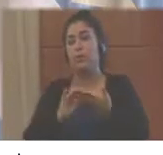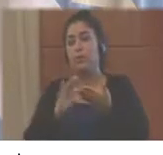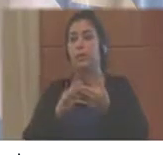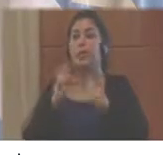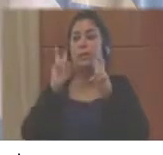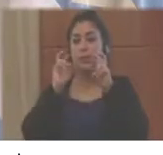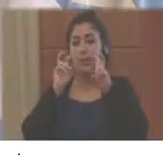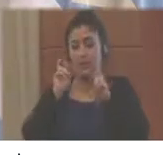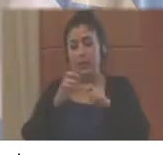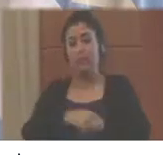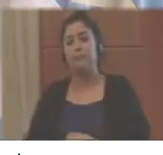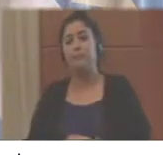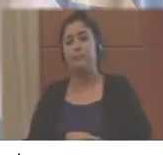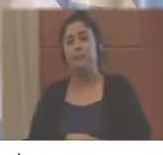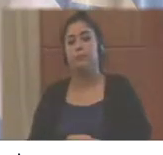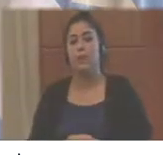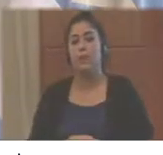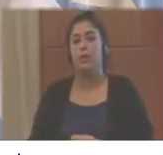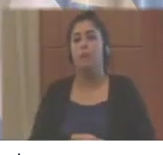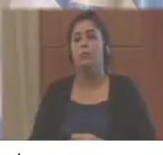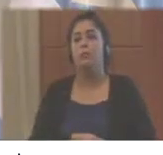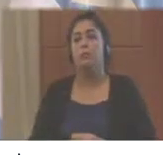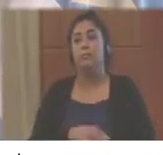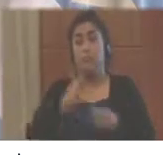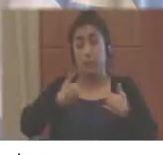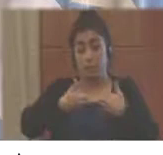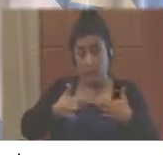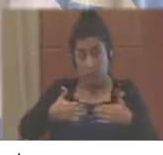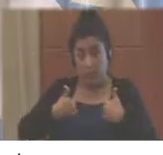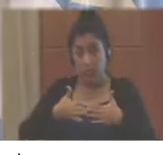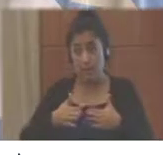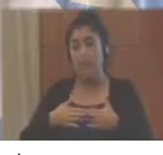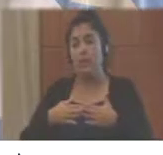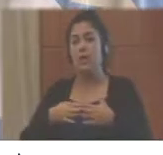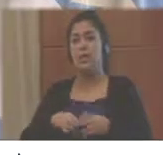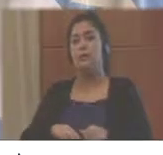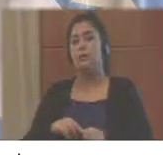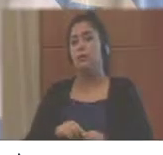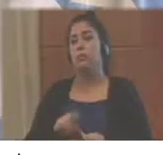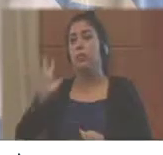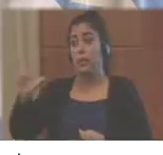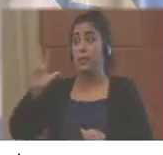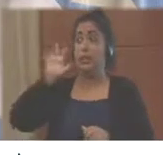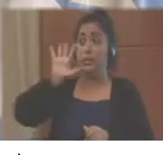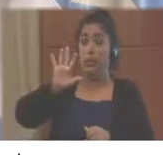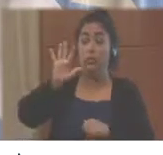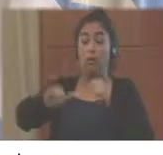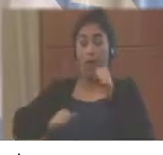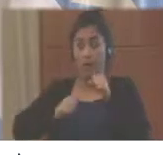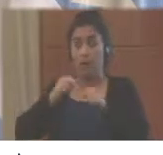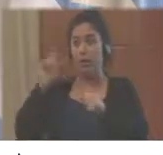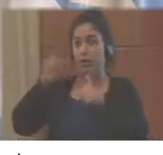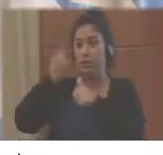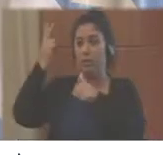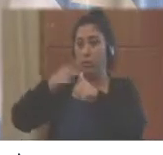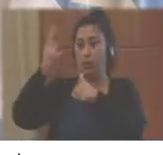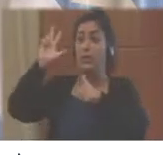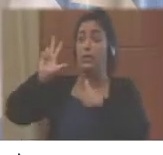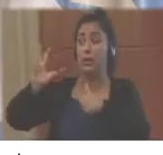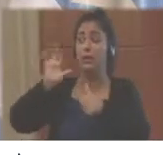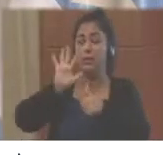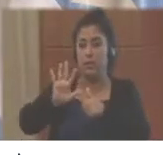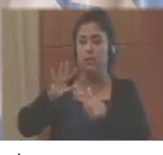support these themes. During the pro tempore presidency of Panama at the 35th meeting of